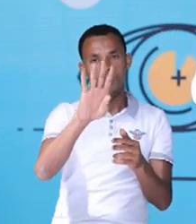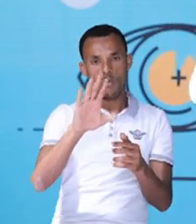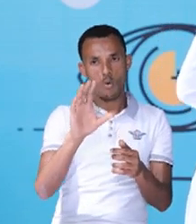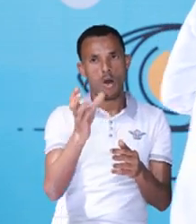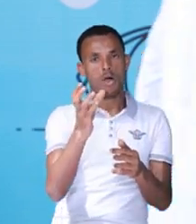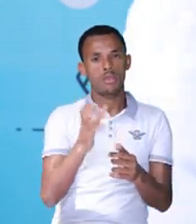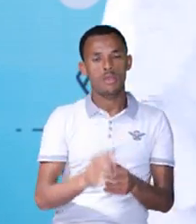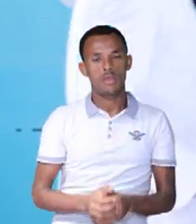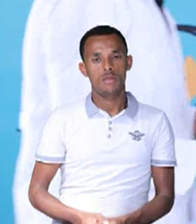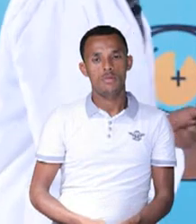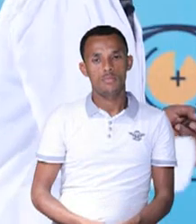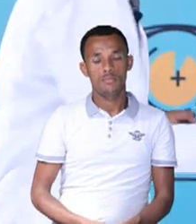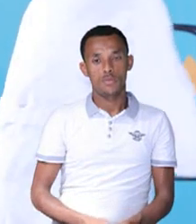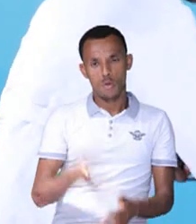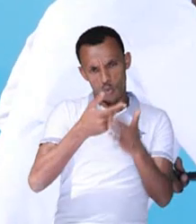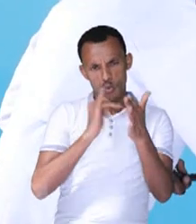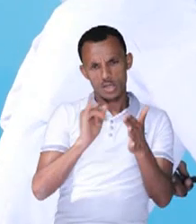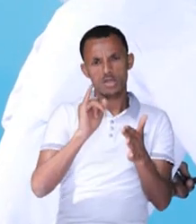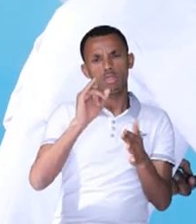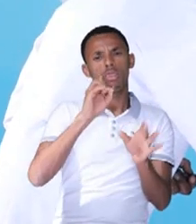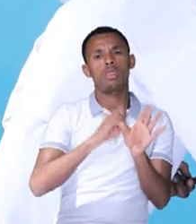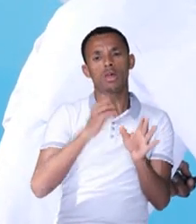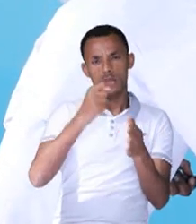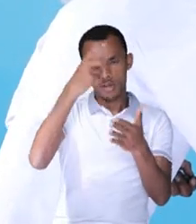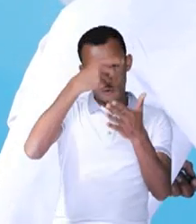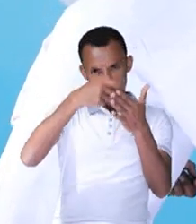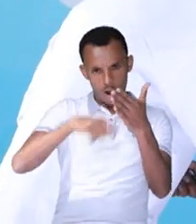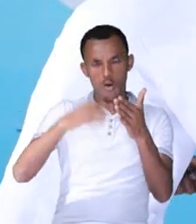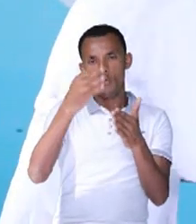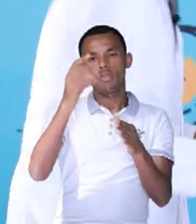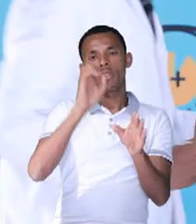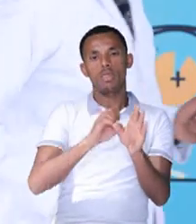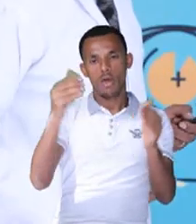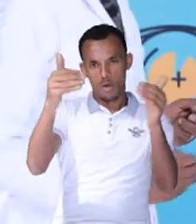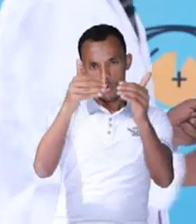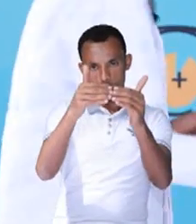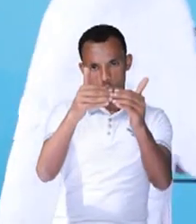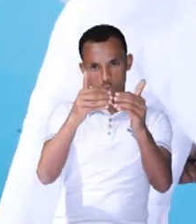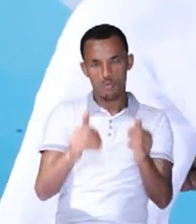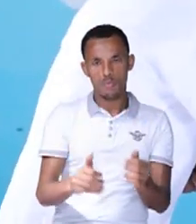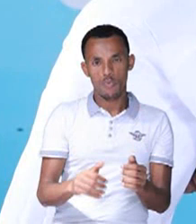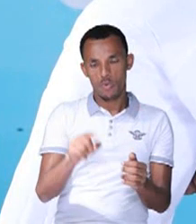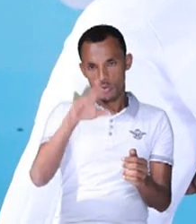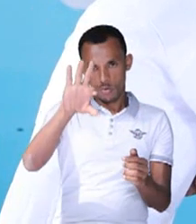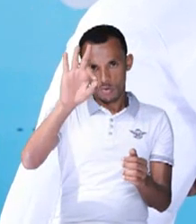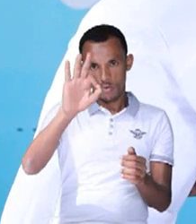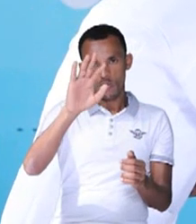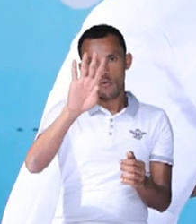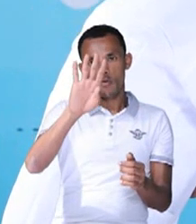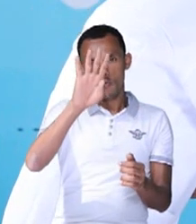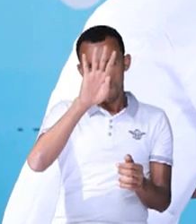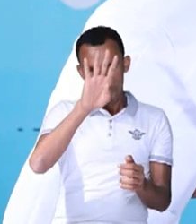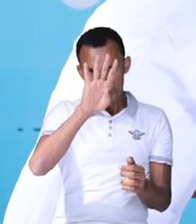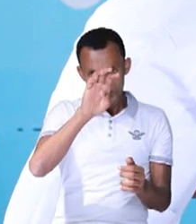quadrant. So what is theta? The values of theta will be is equal to, you have